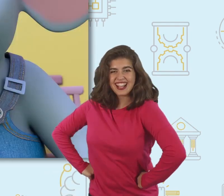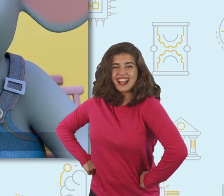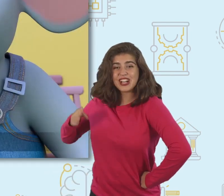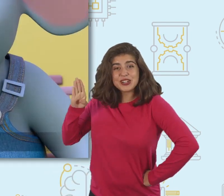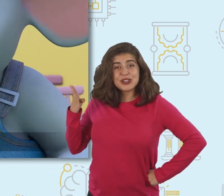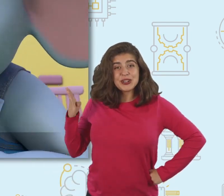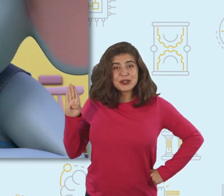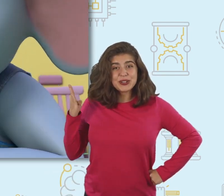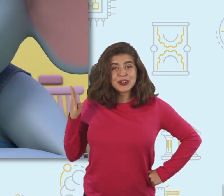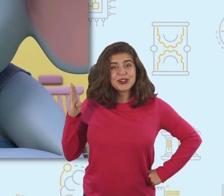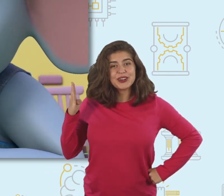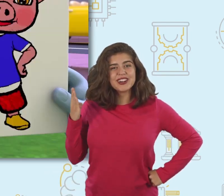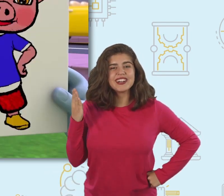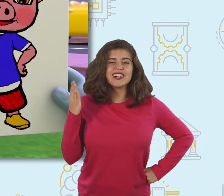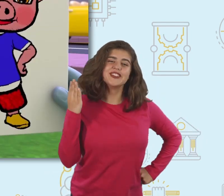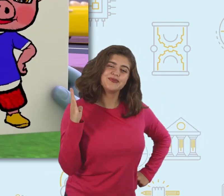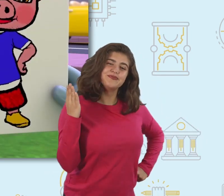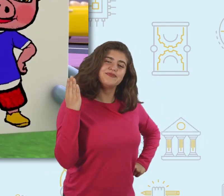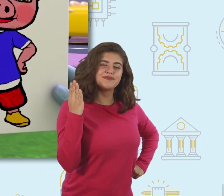Blue.